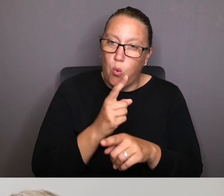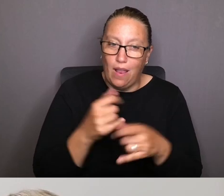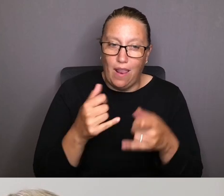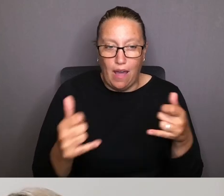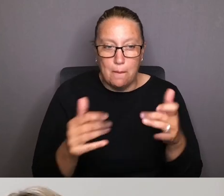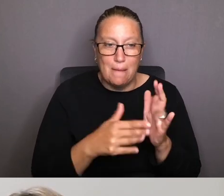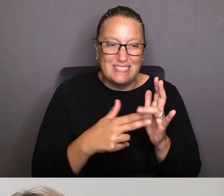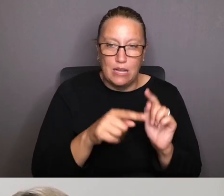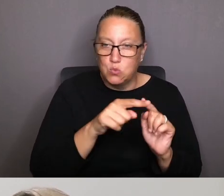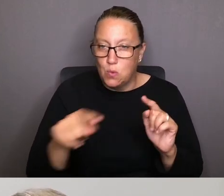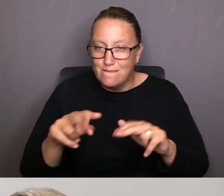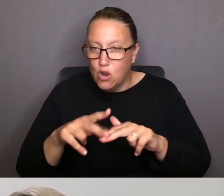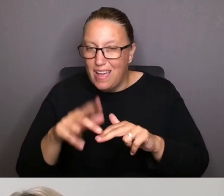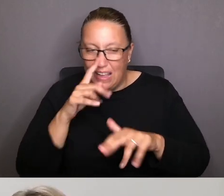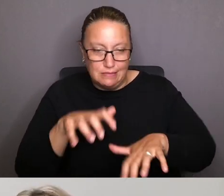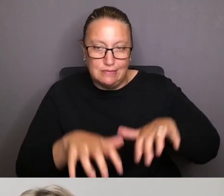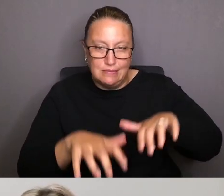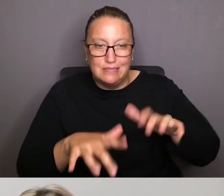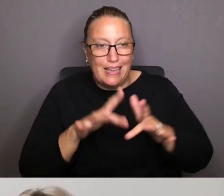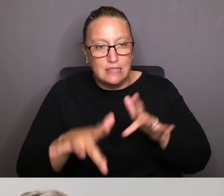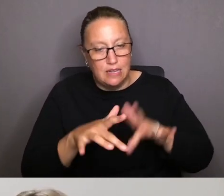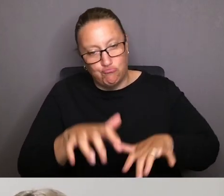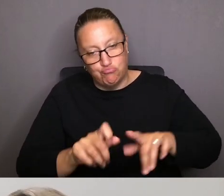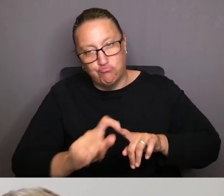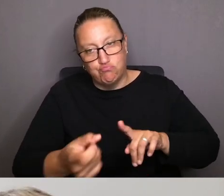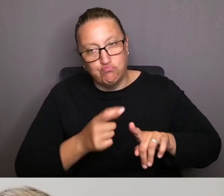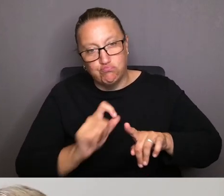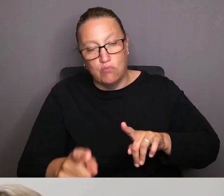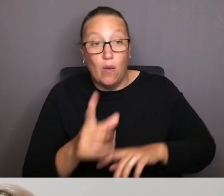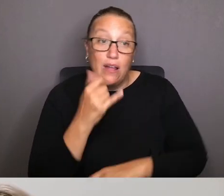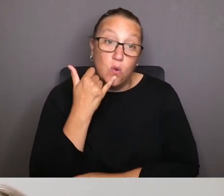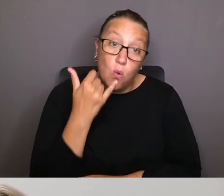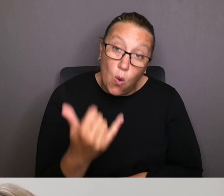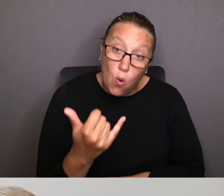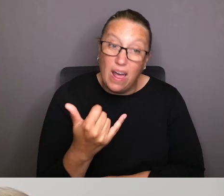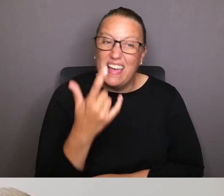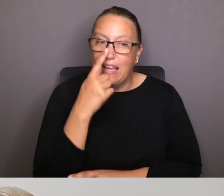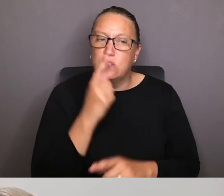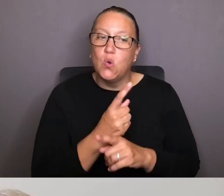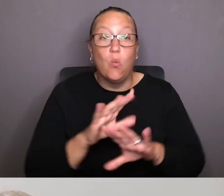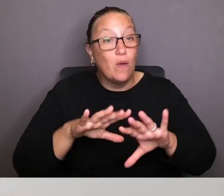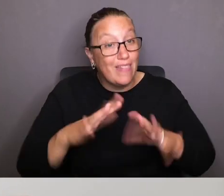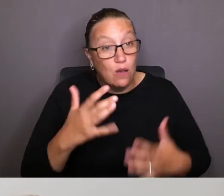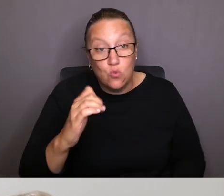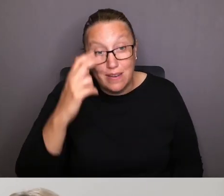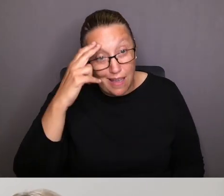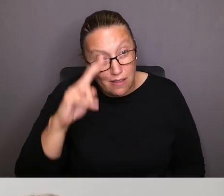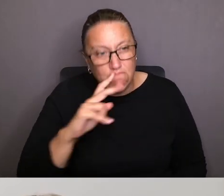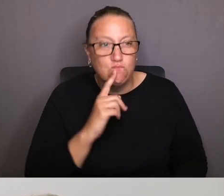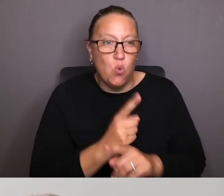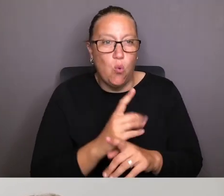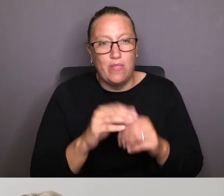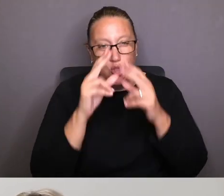have a talk line that's open from Monday to Friday where people can chat. So write in a little chat on the internet.